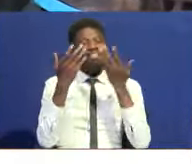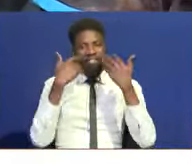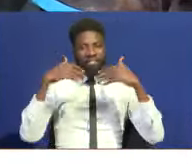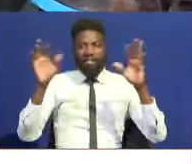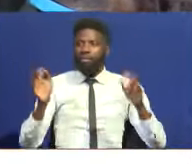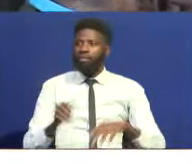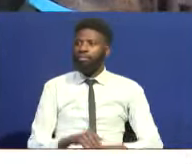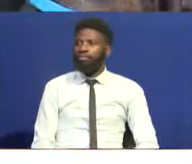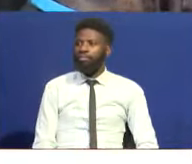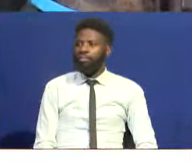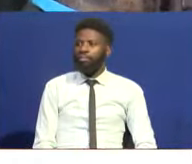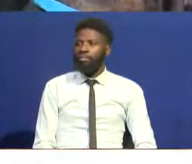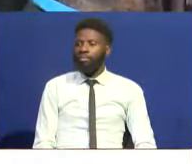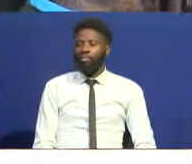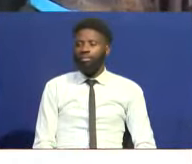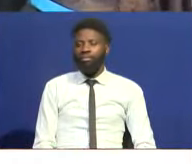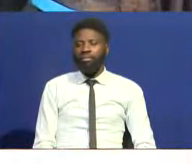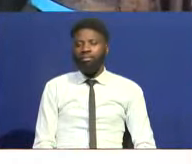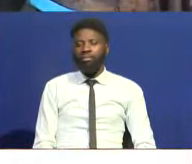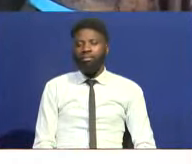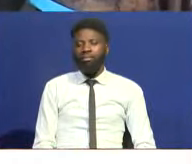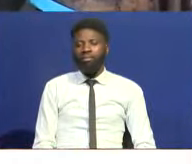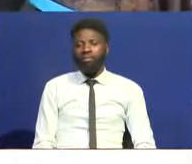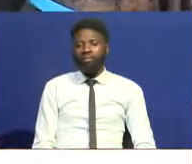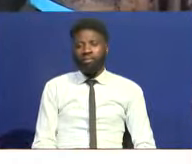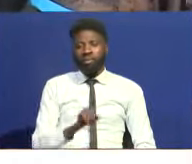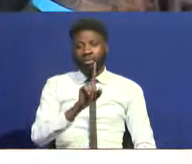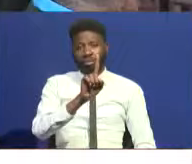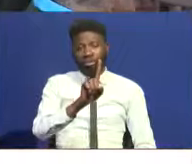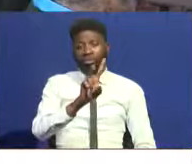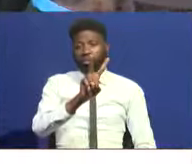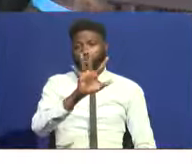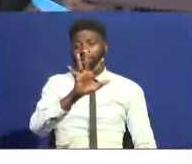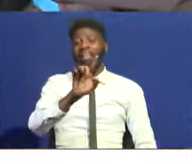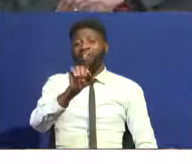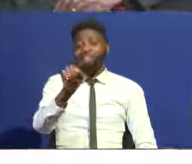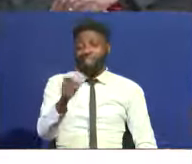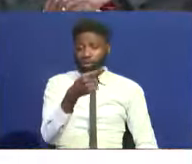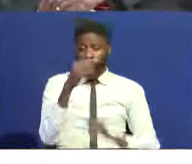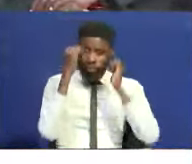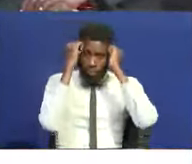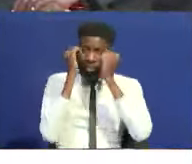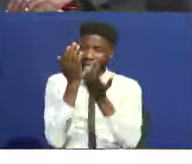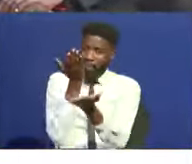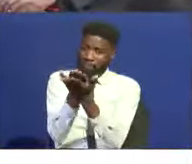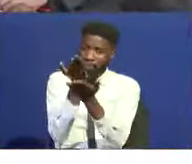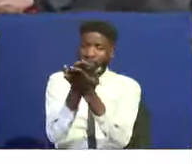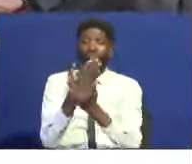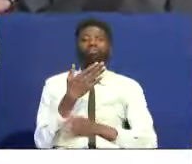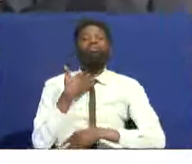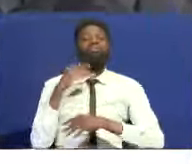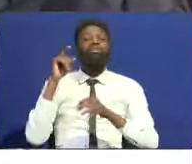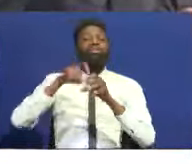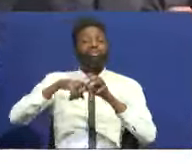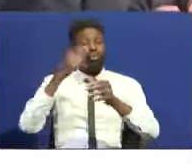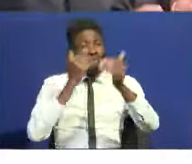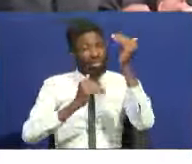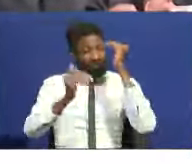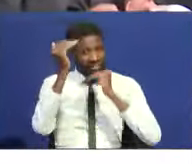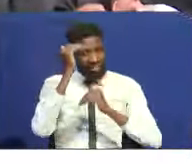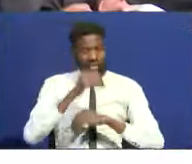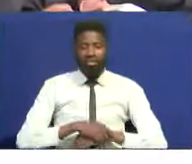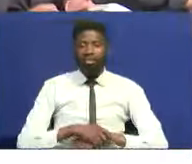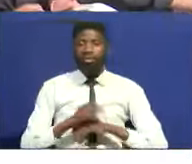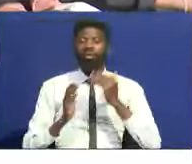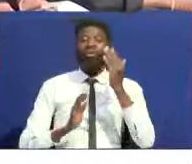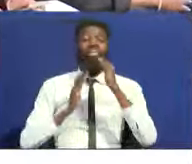2024. Hadi sasa kati ya wanafunzi 1,125 waliotuma maombi ya kujiunga na vyuo vikuu, wanafunzi zaidi